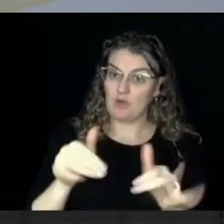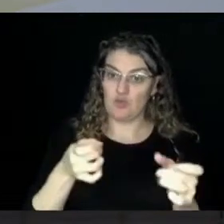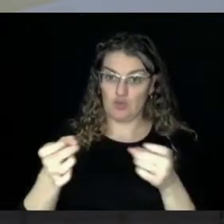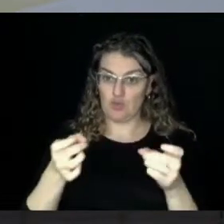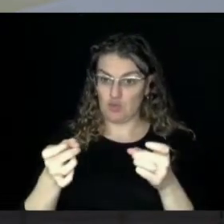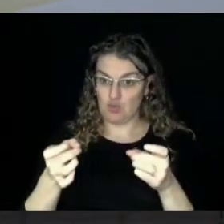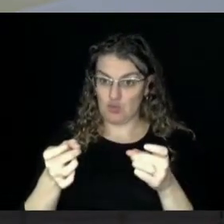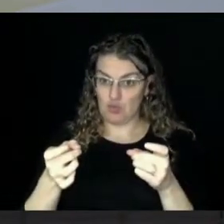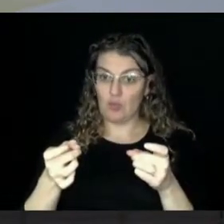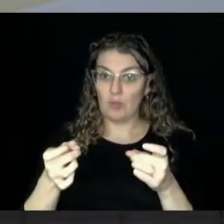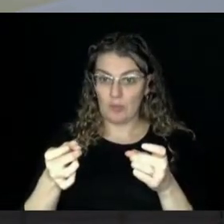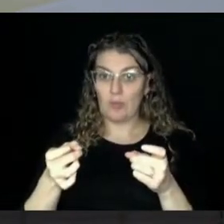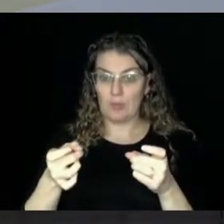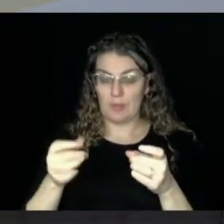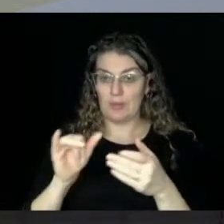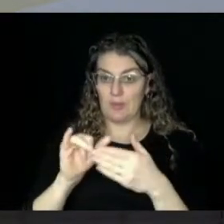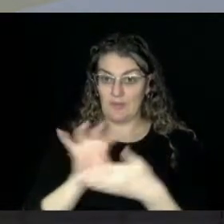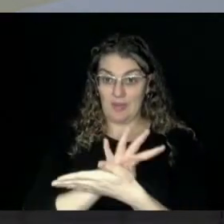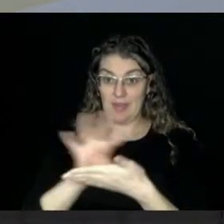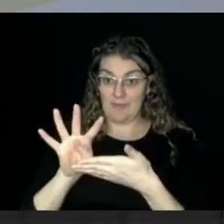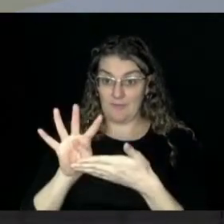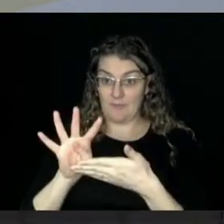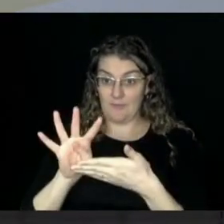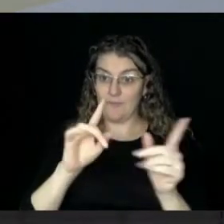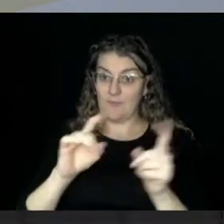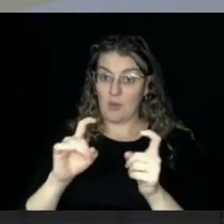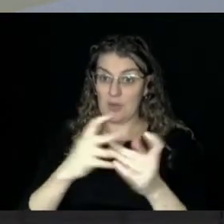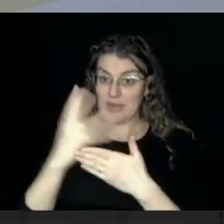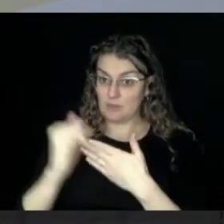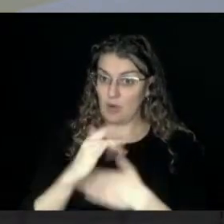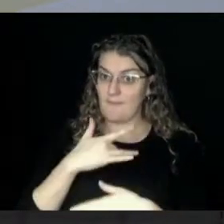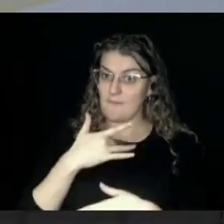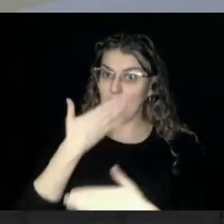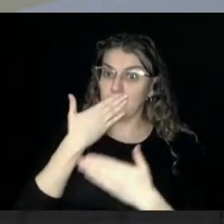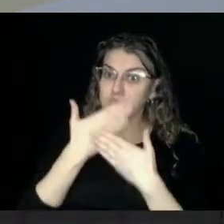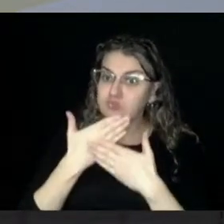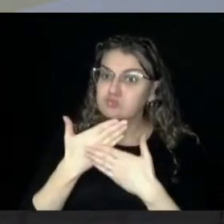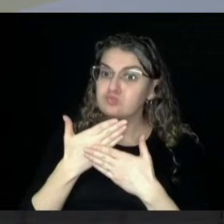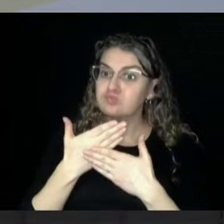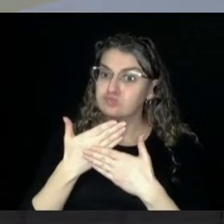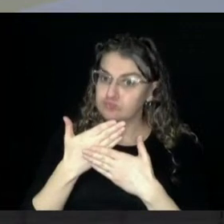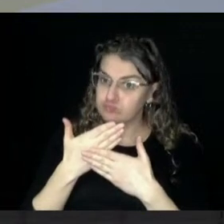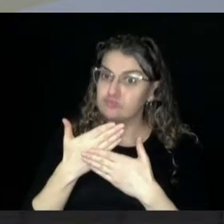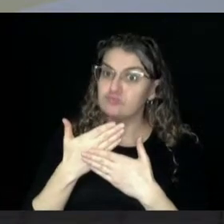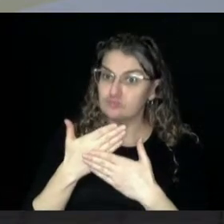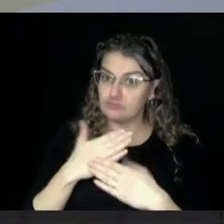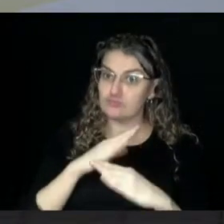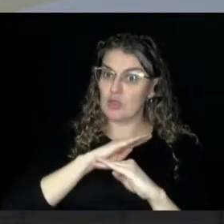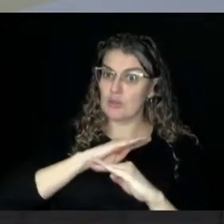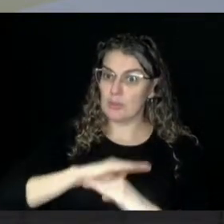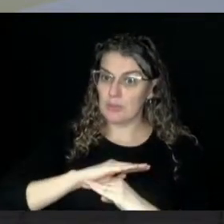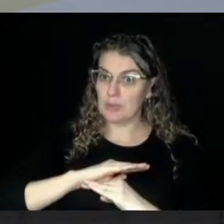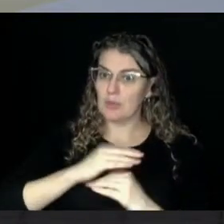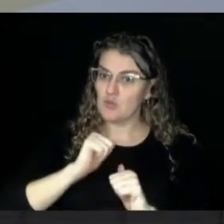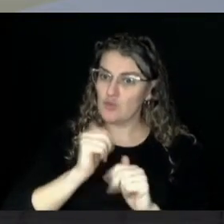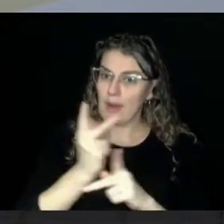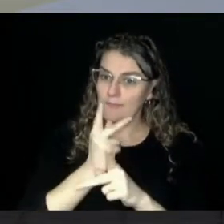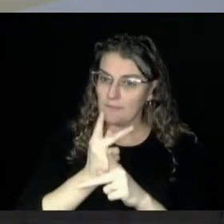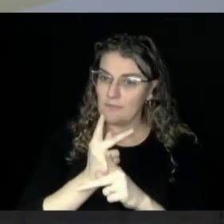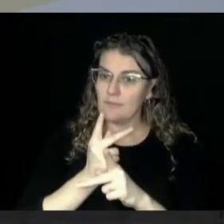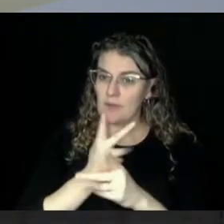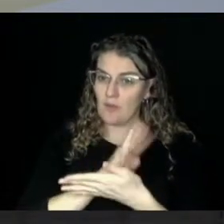be learnings that we will get out of this project in the next month.